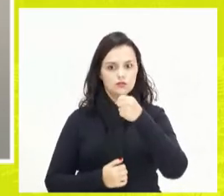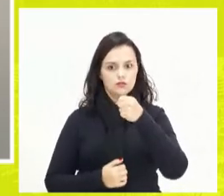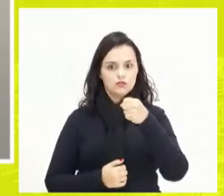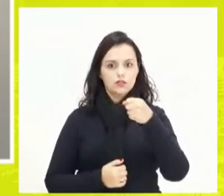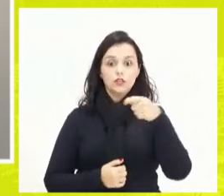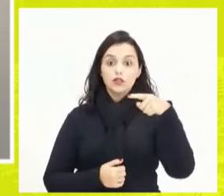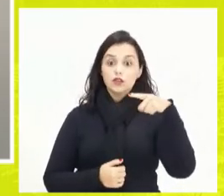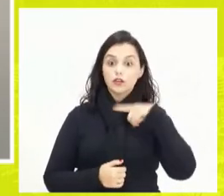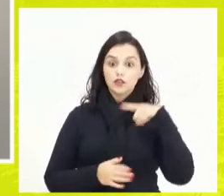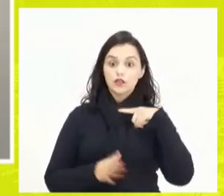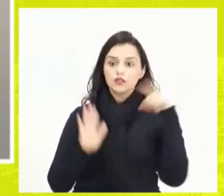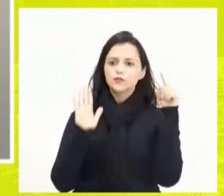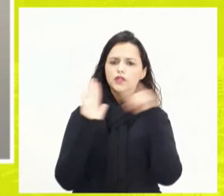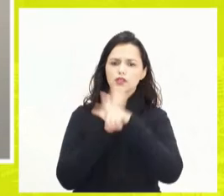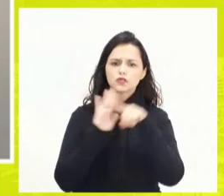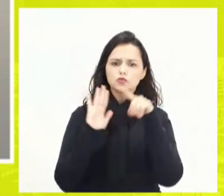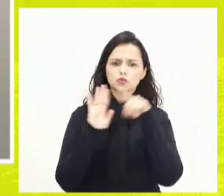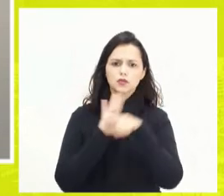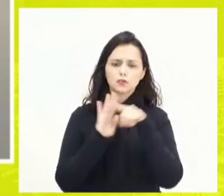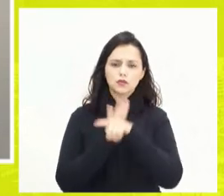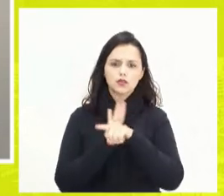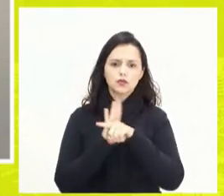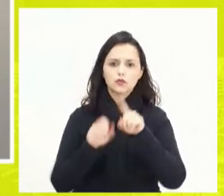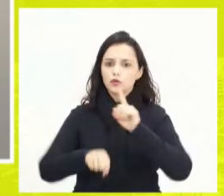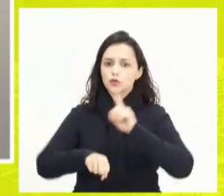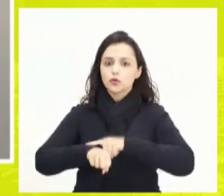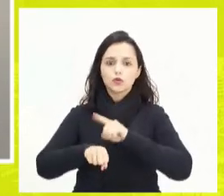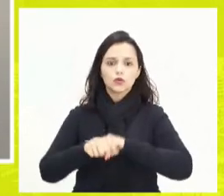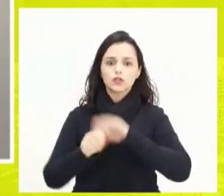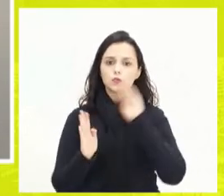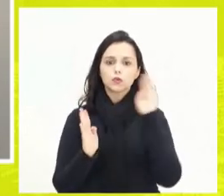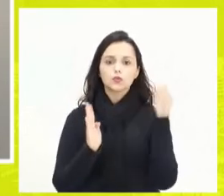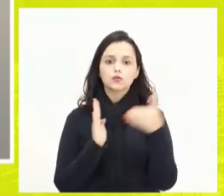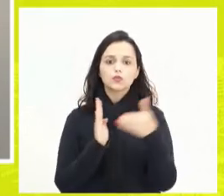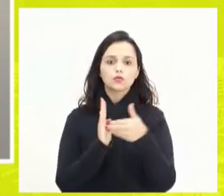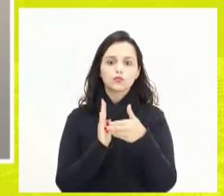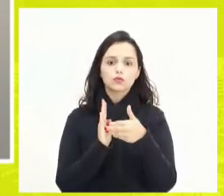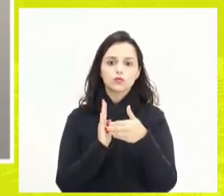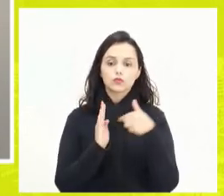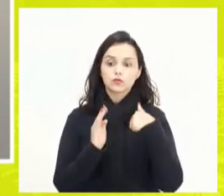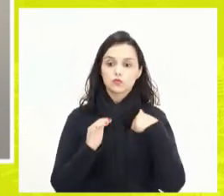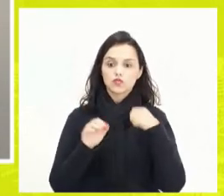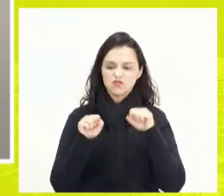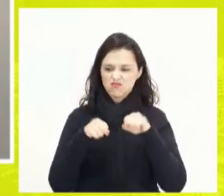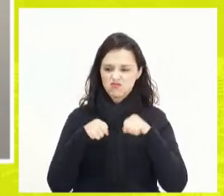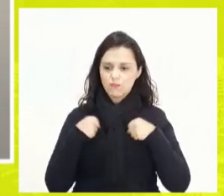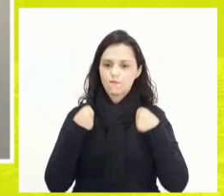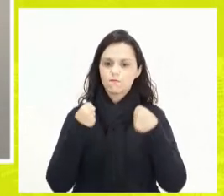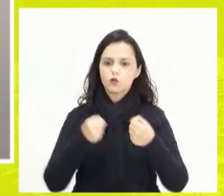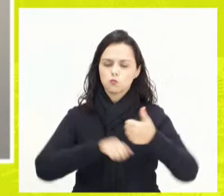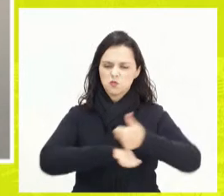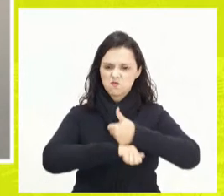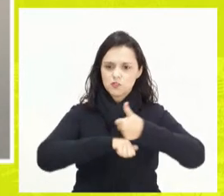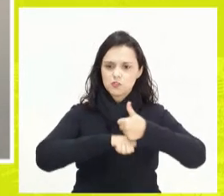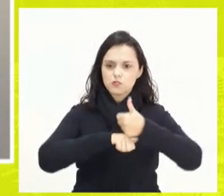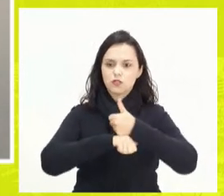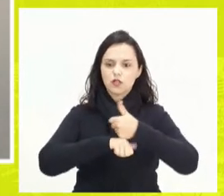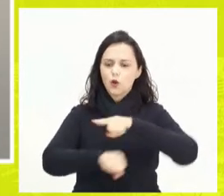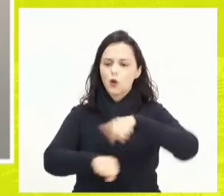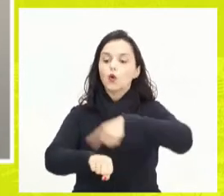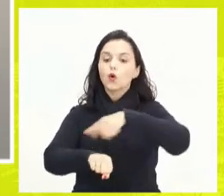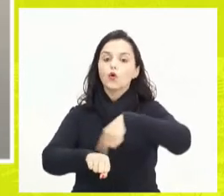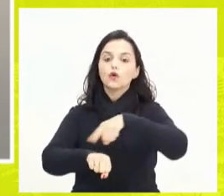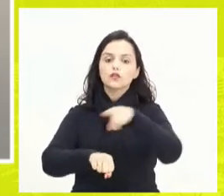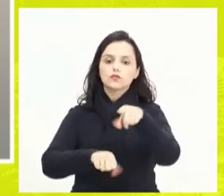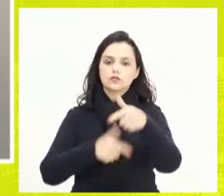there's a questioning all the time on how professional and how dedicated you are depending on how many